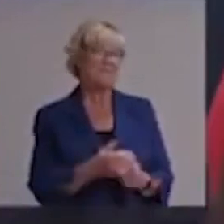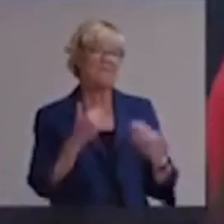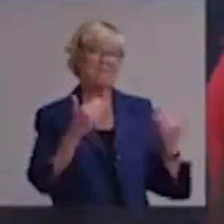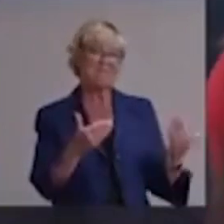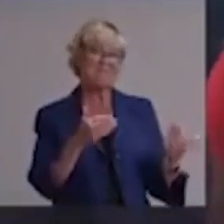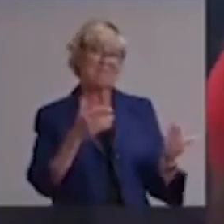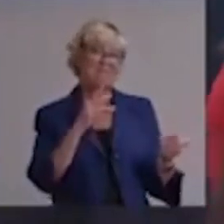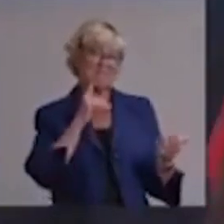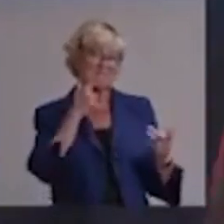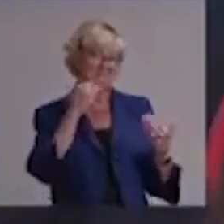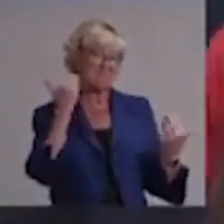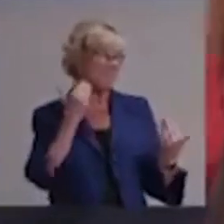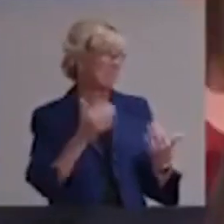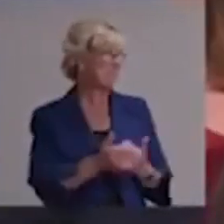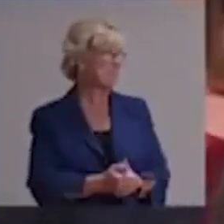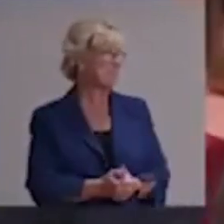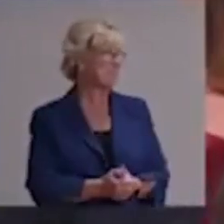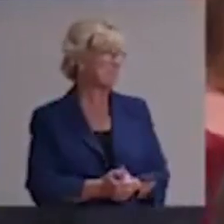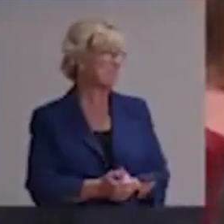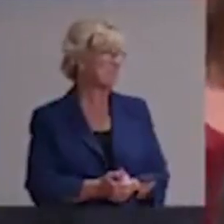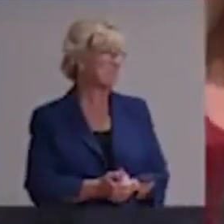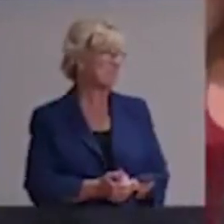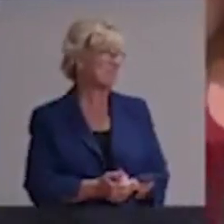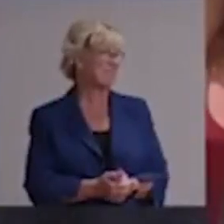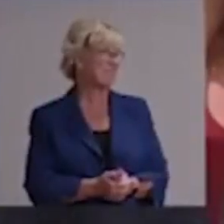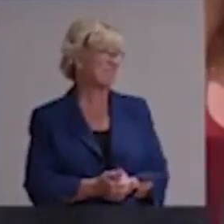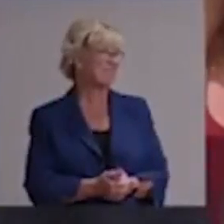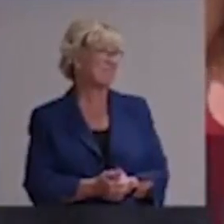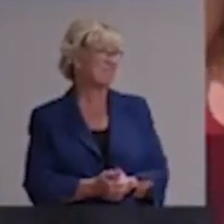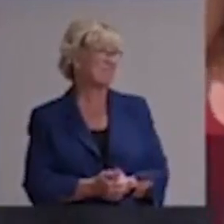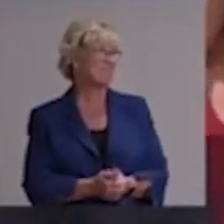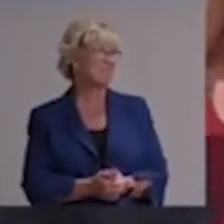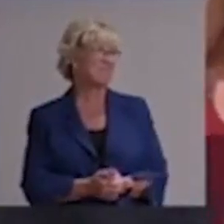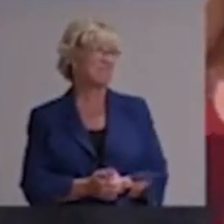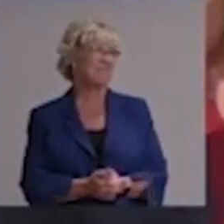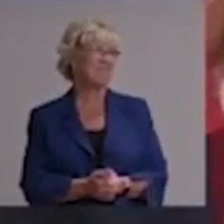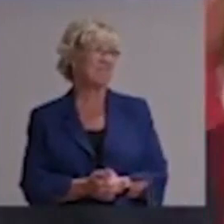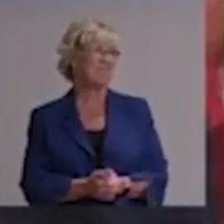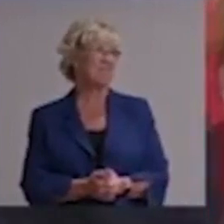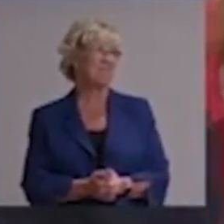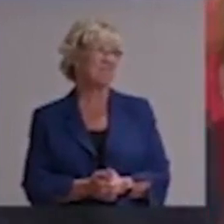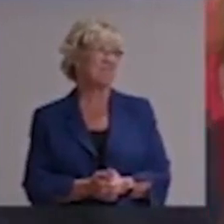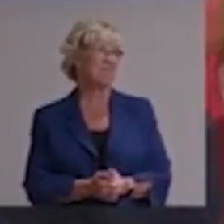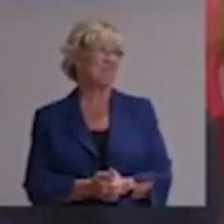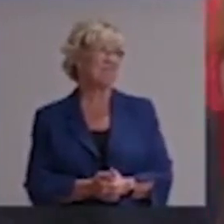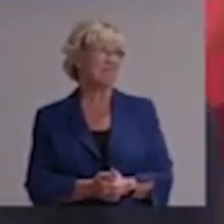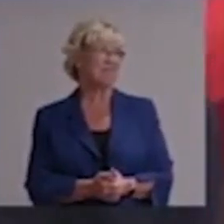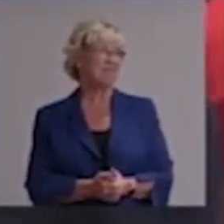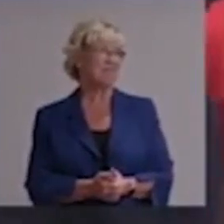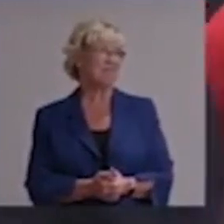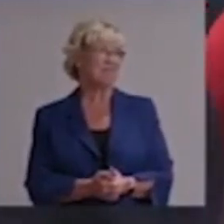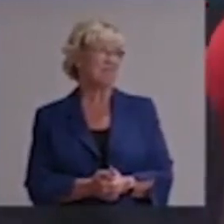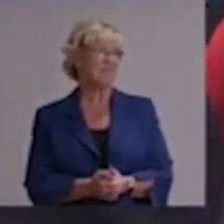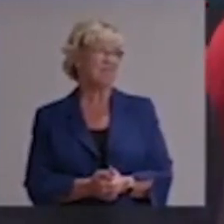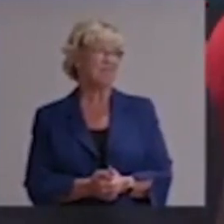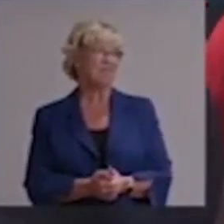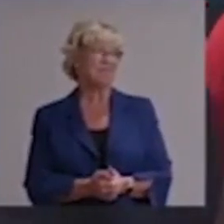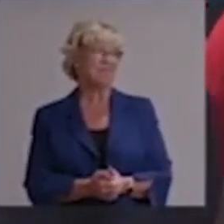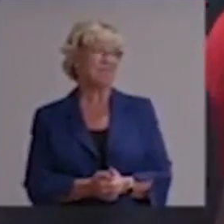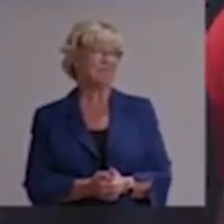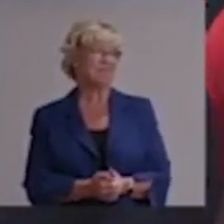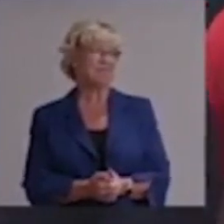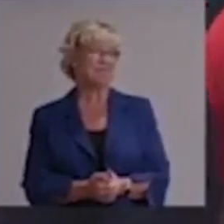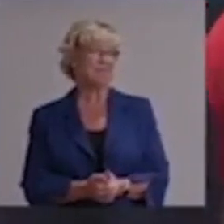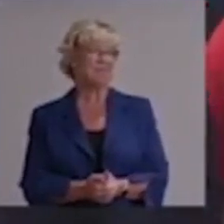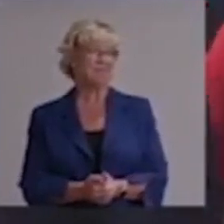statements, which just means a review of your social media, and are not subject to a